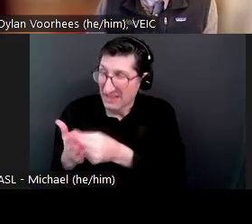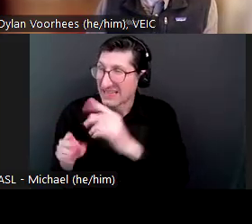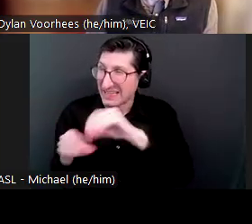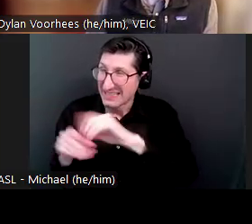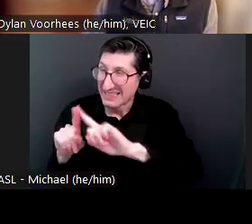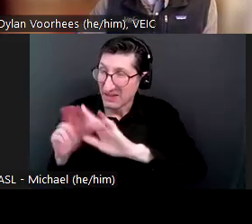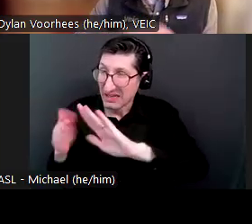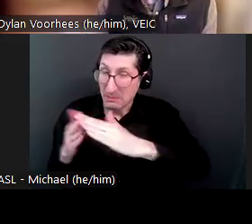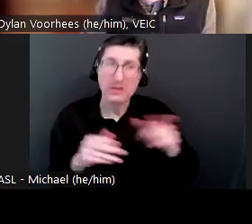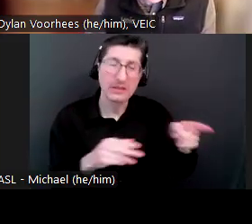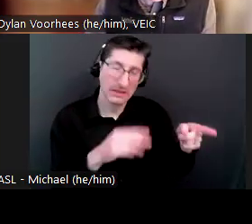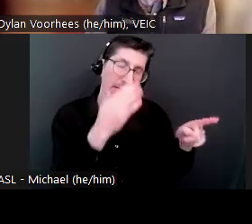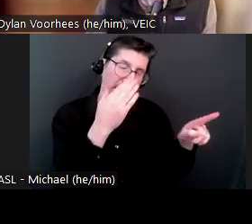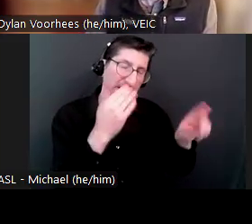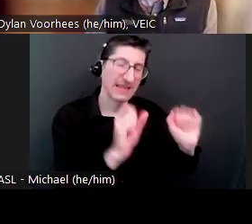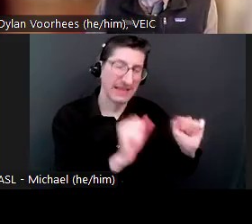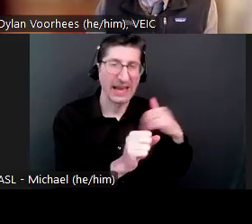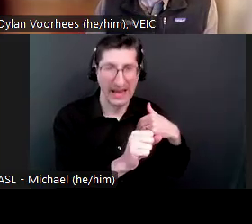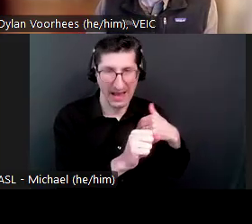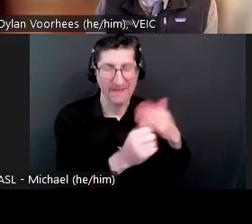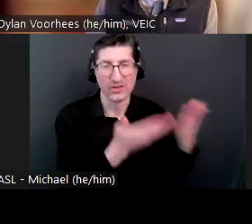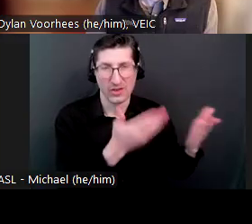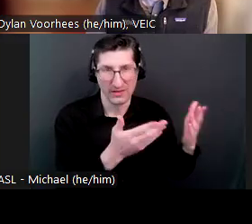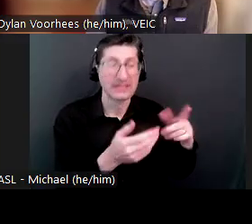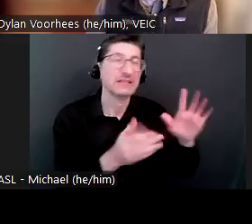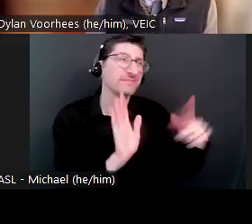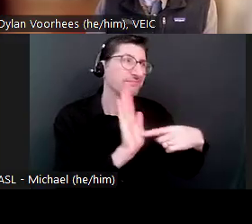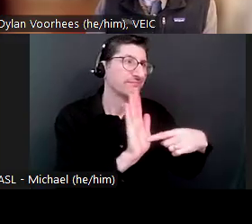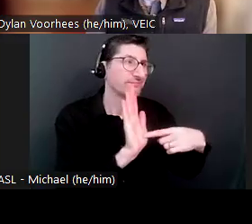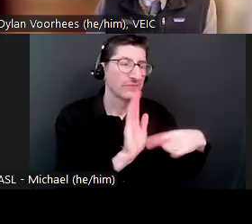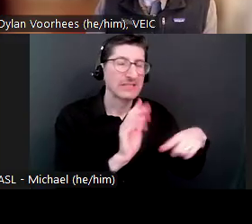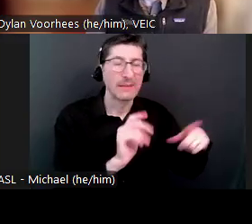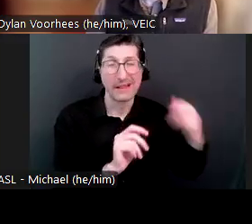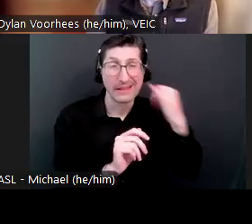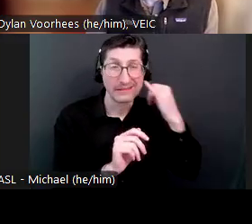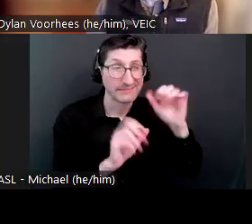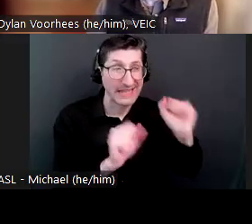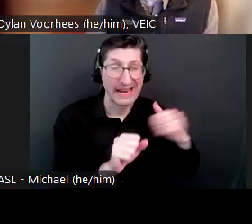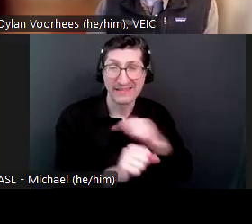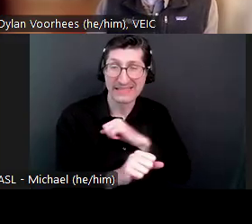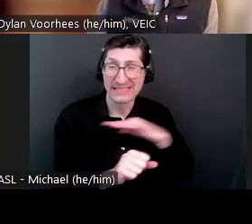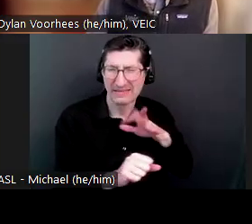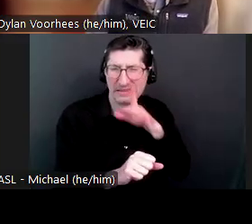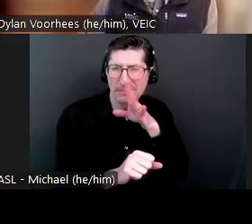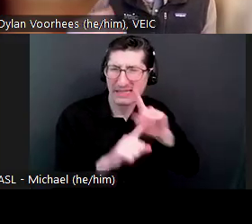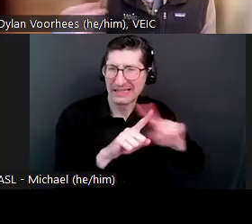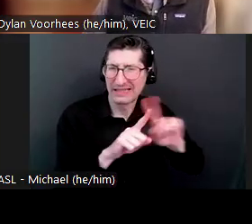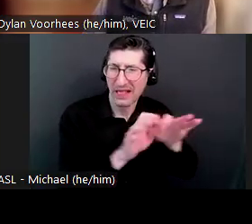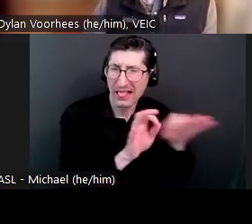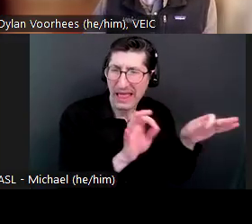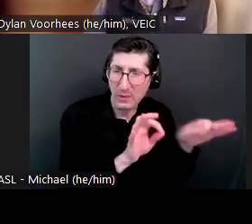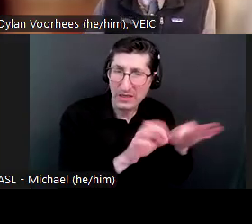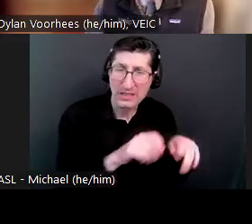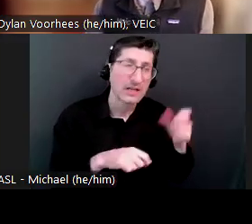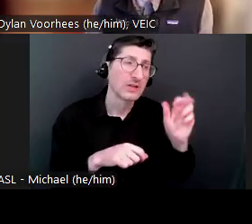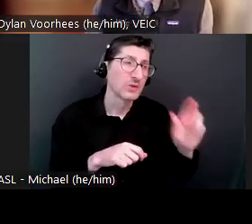field staff that speak all of the languages that are needed in the region, or have staff that specialize, for example, in outreach